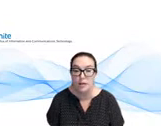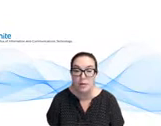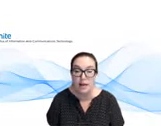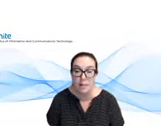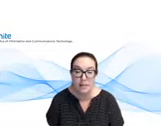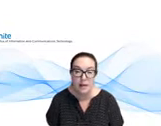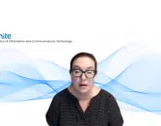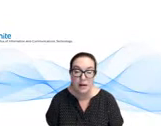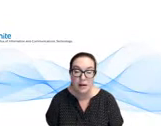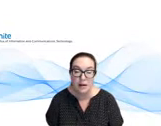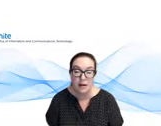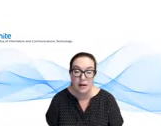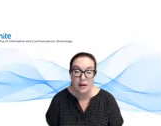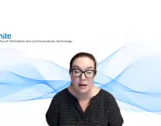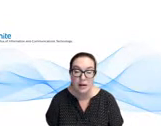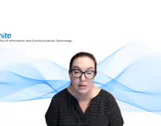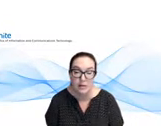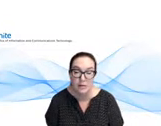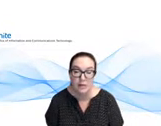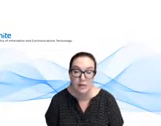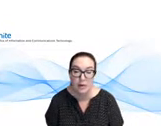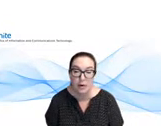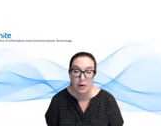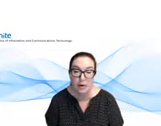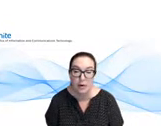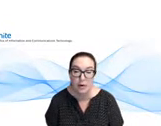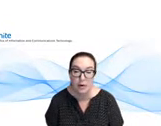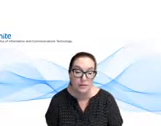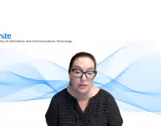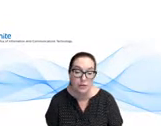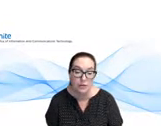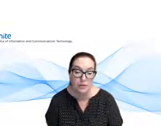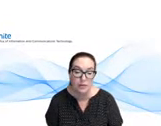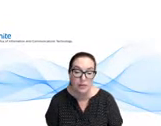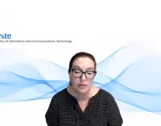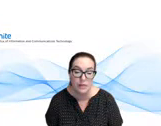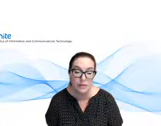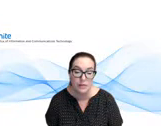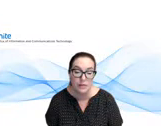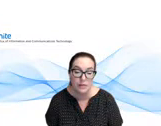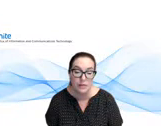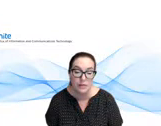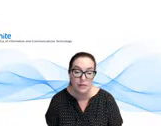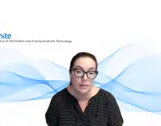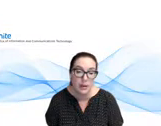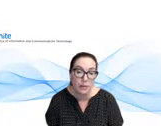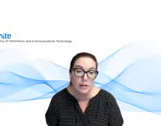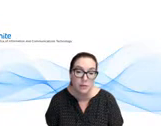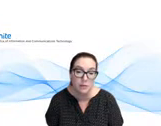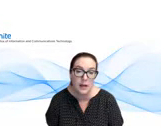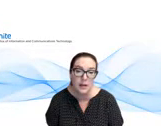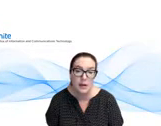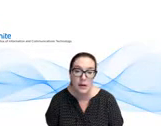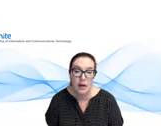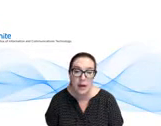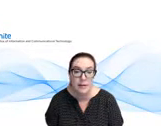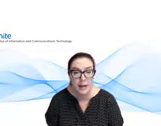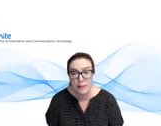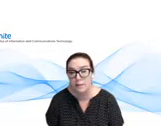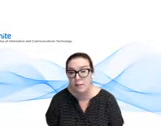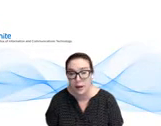think approach with empathy. Take a client-centered approach to designing solutions and services. And be open to